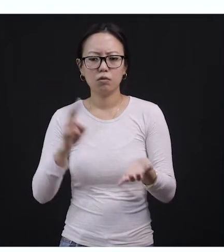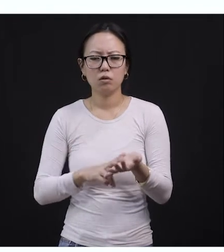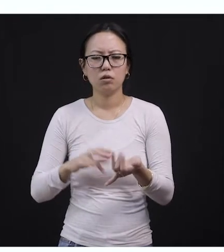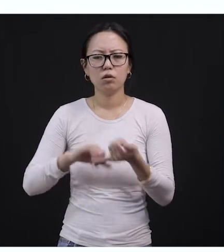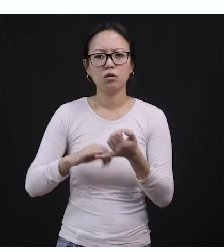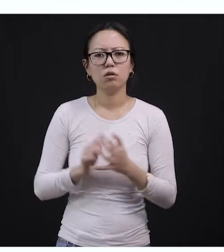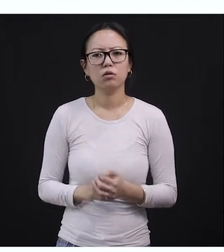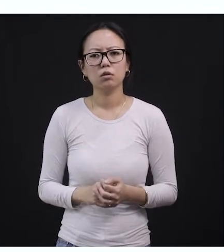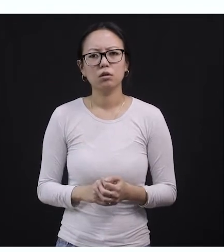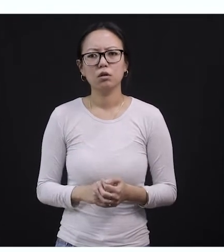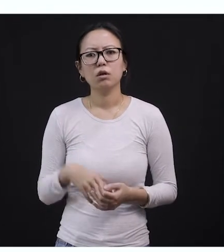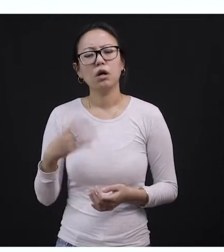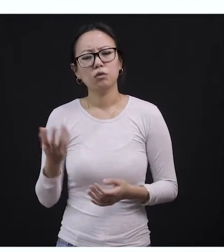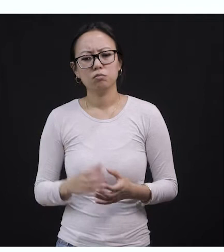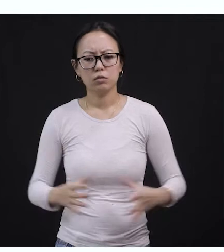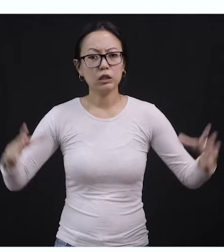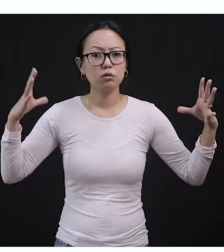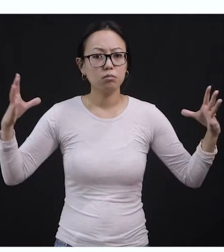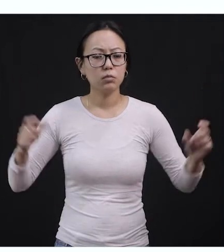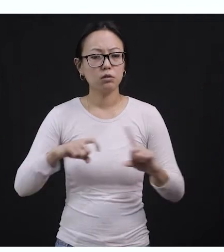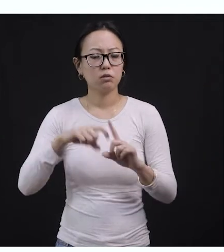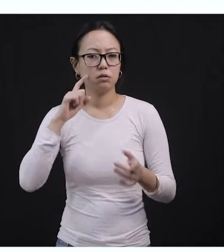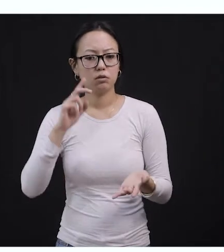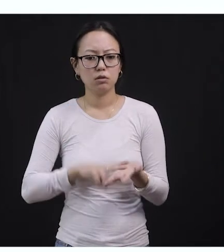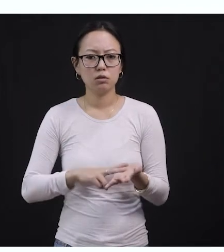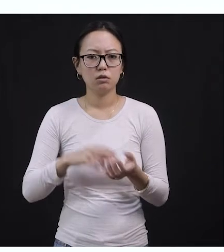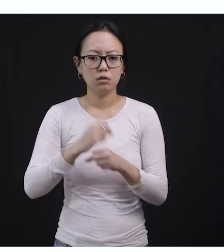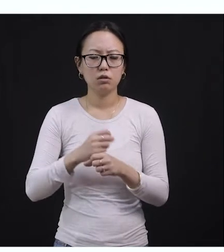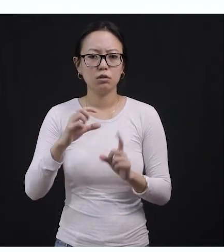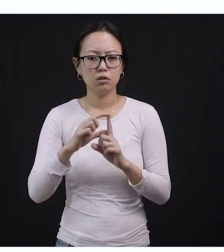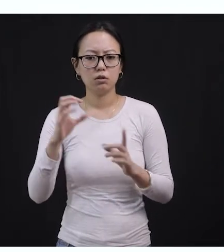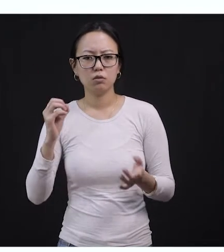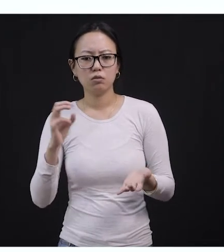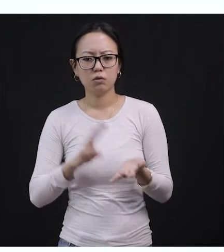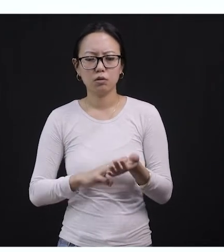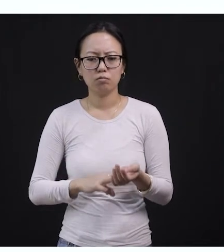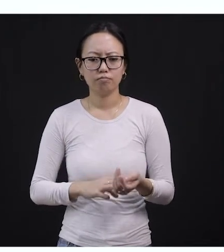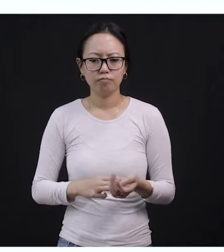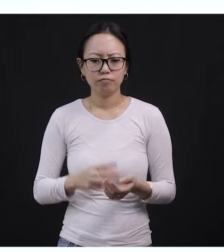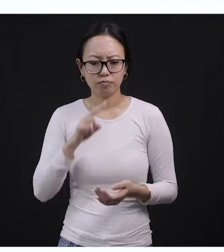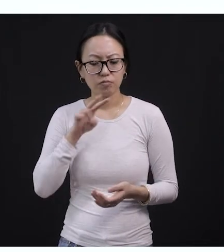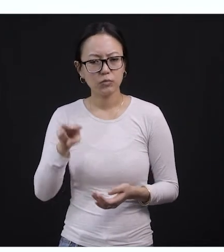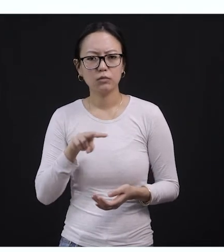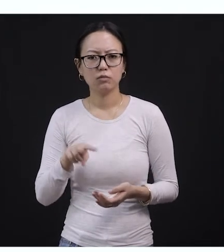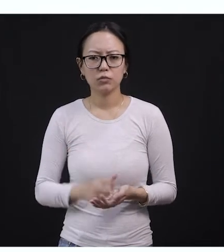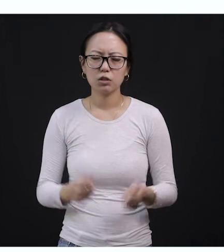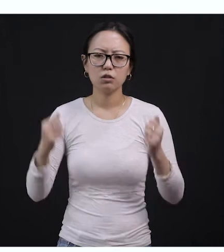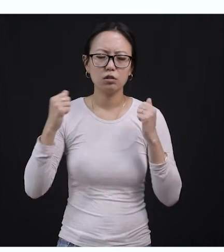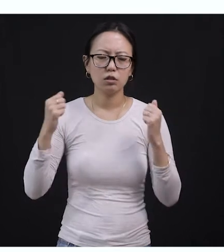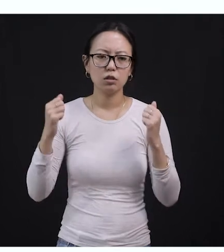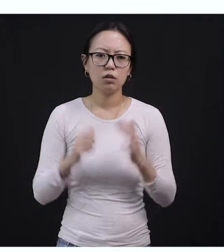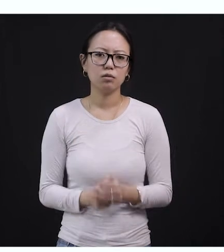was not easy to look after this entire land. See, we in Nagaland, we